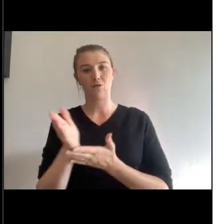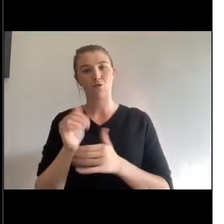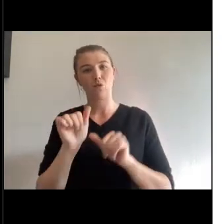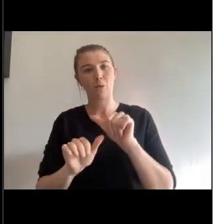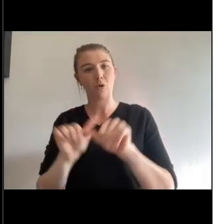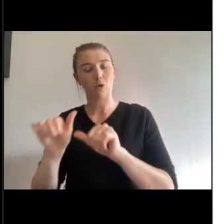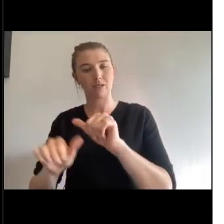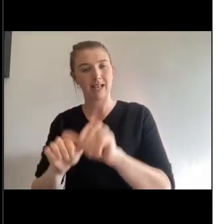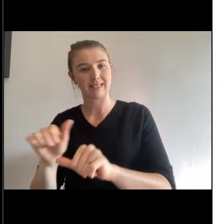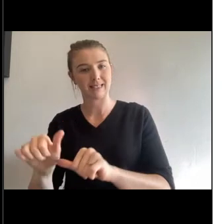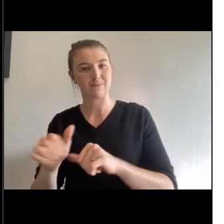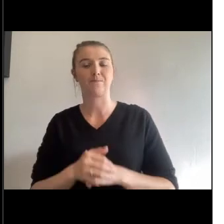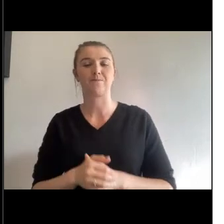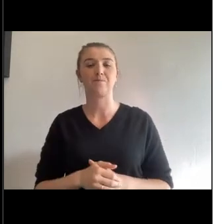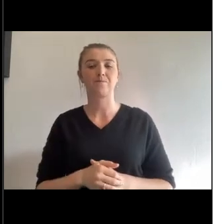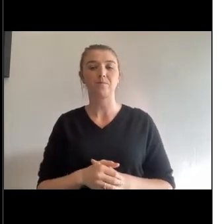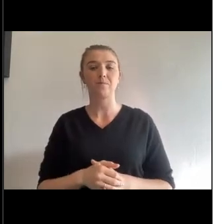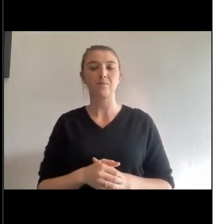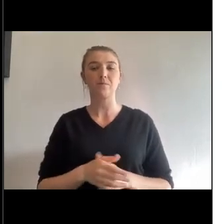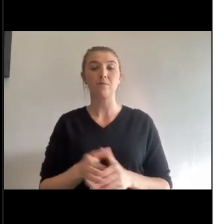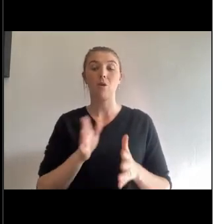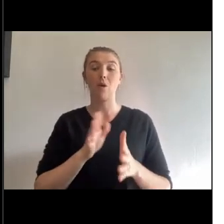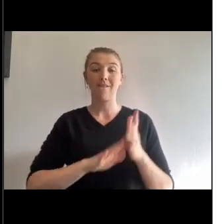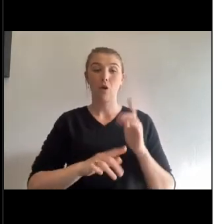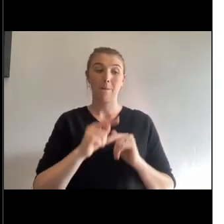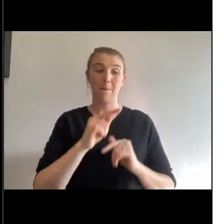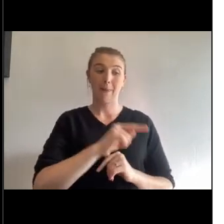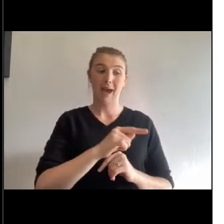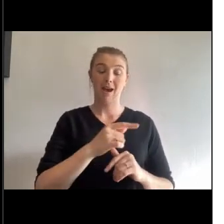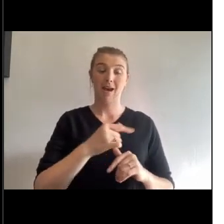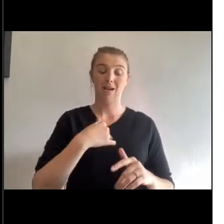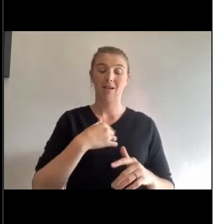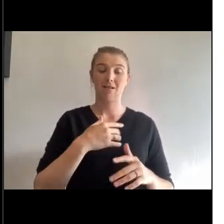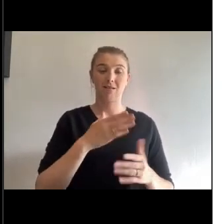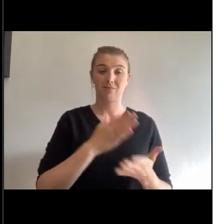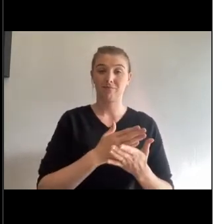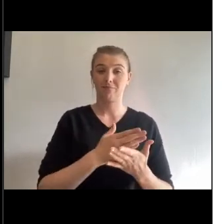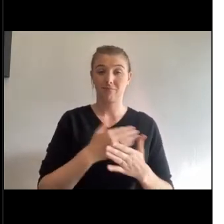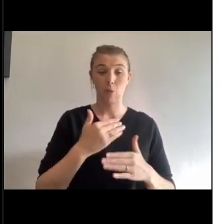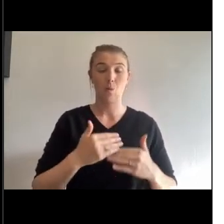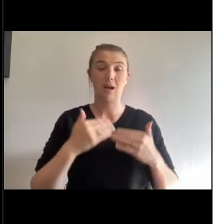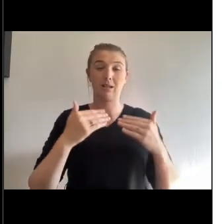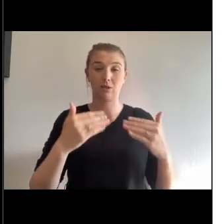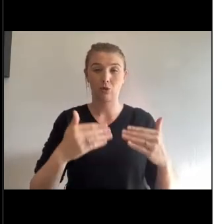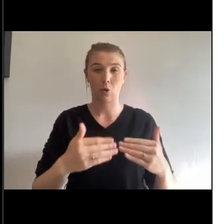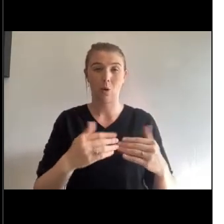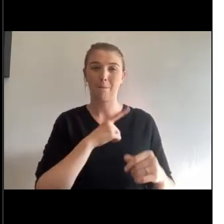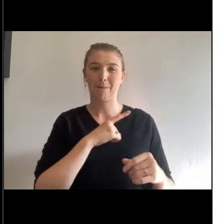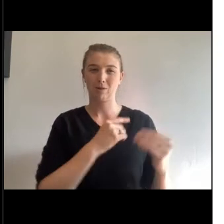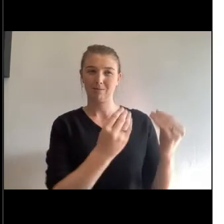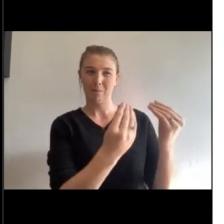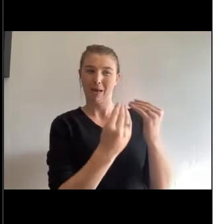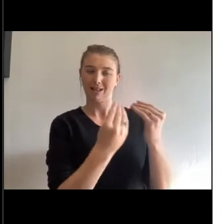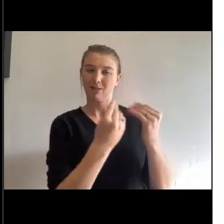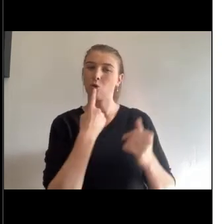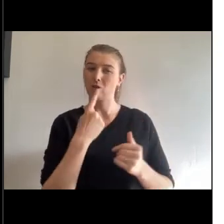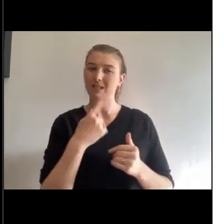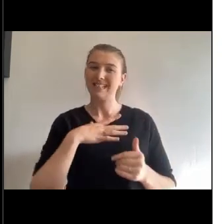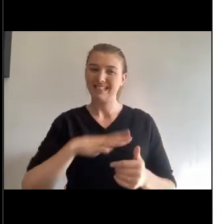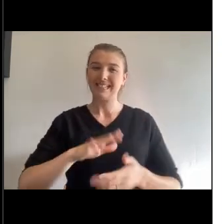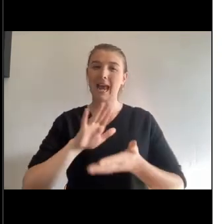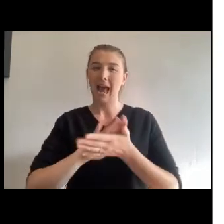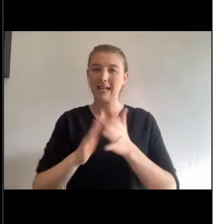actually went on and got some hands-on experience. My mentor was saying that I needed to get some hands-on experience in terms of